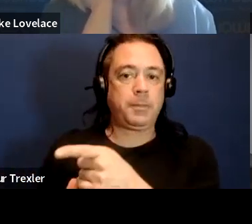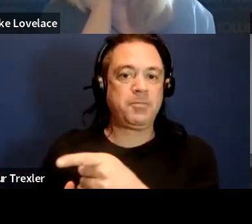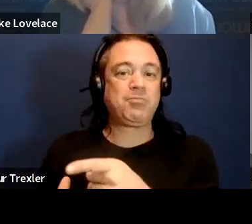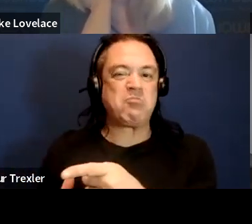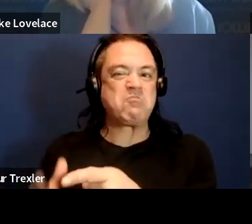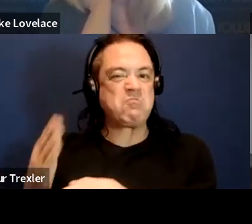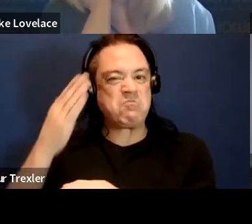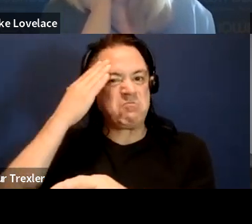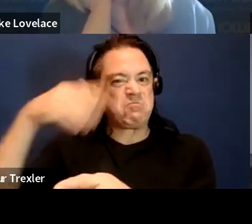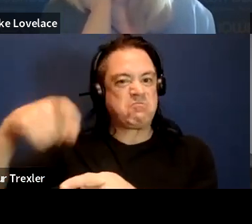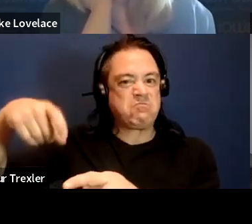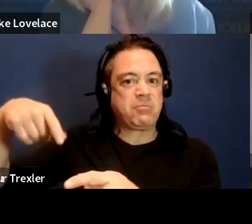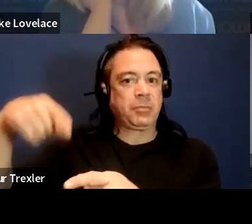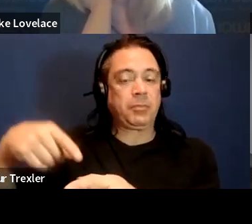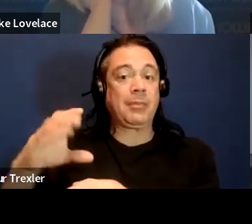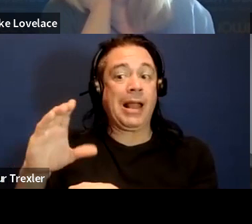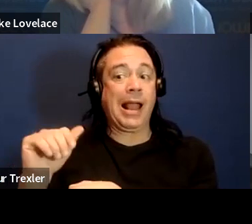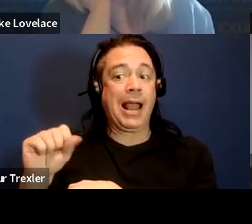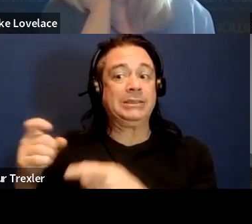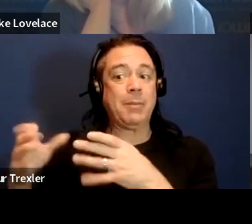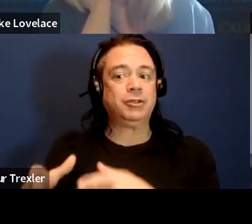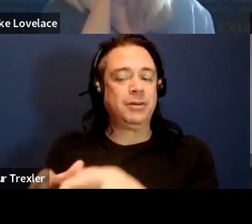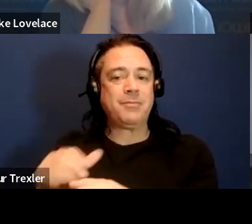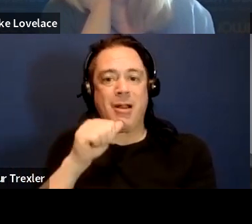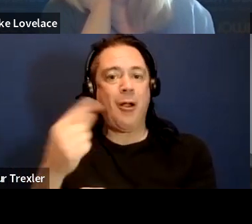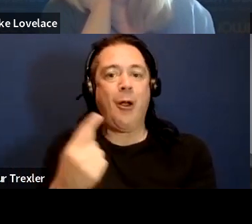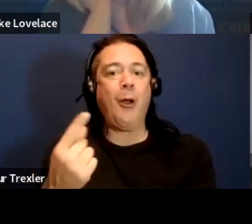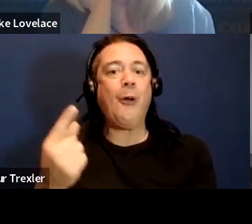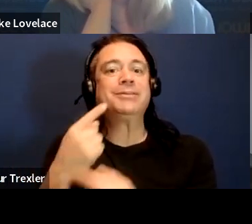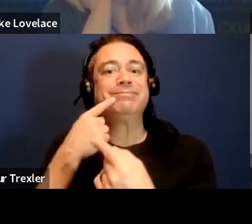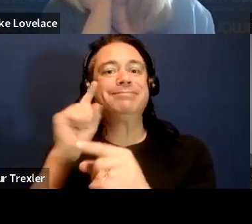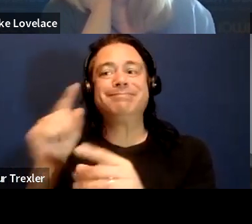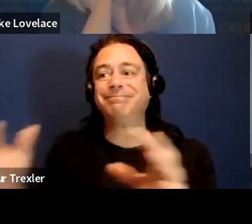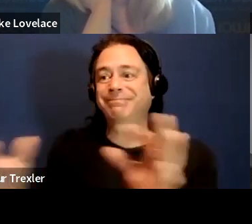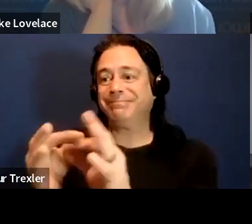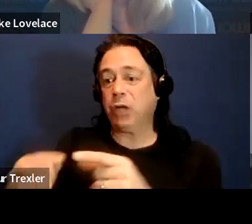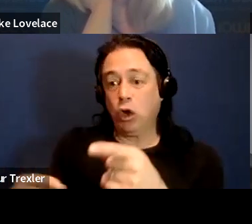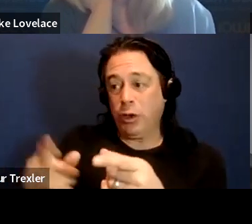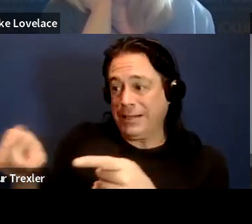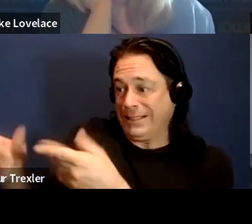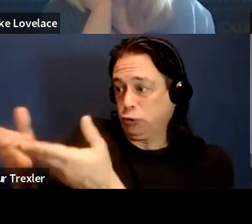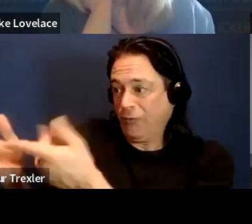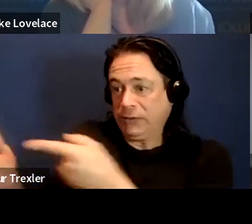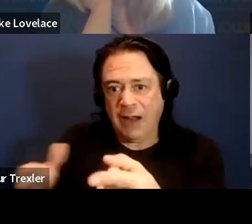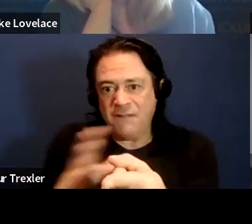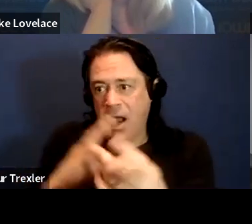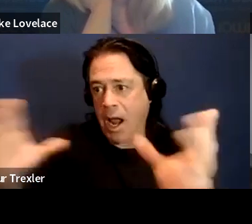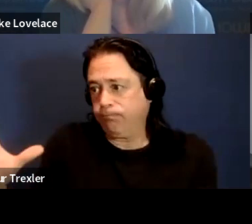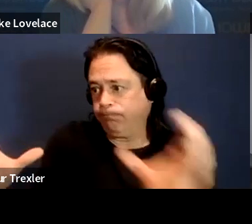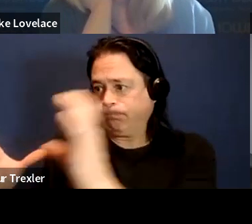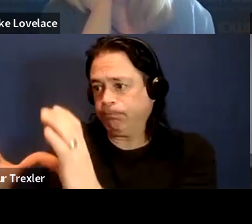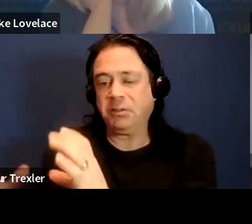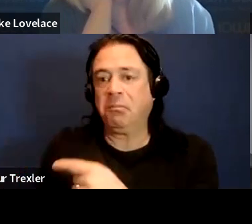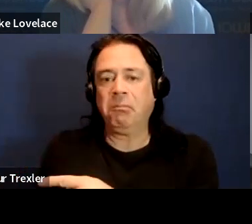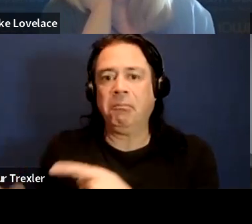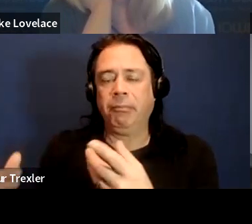this because case management does not always connect people to the needed services or help with transitions. And